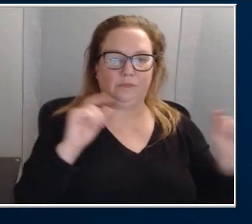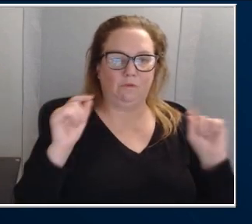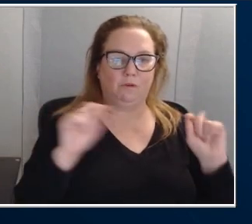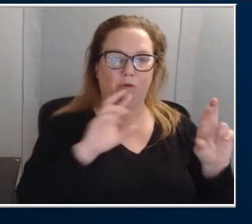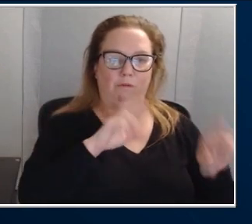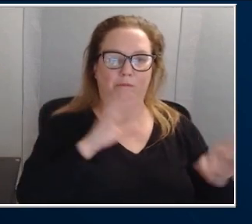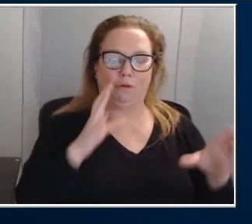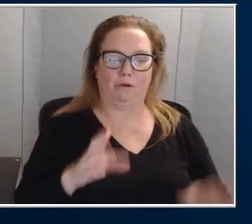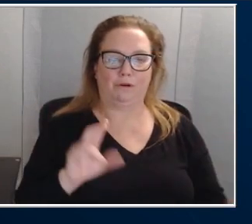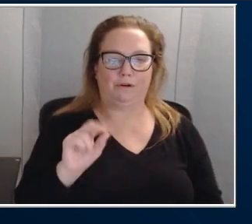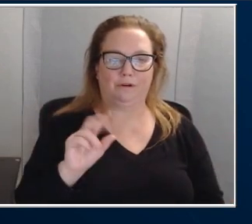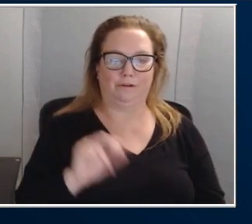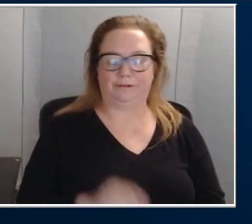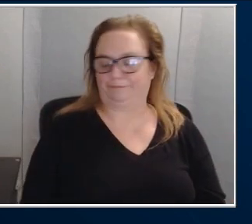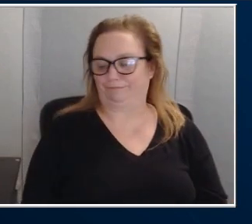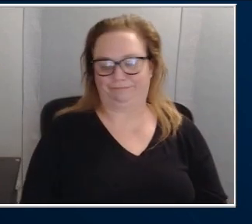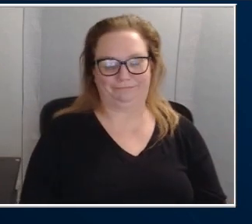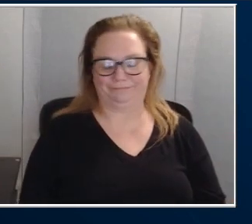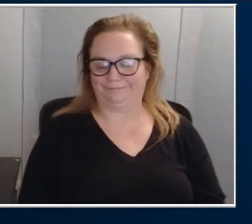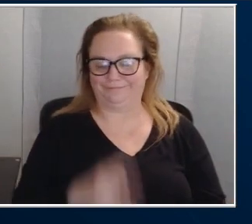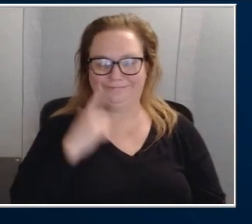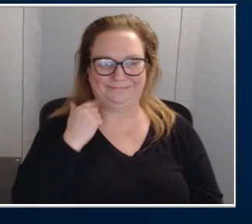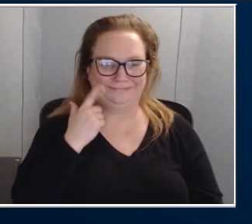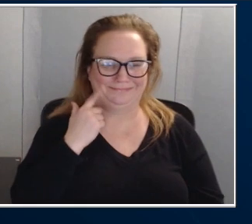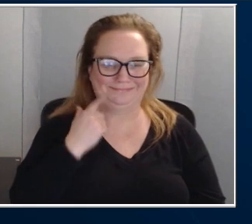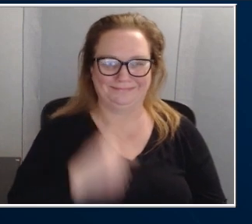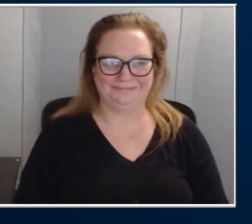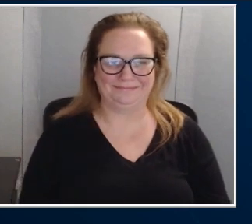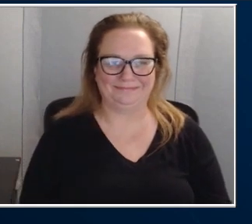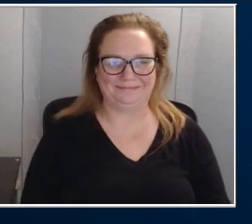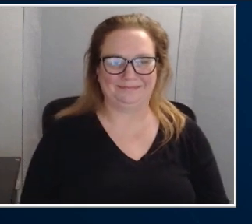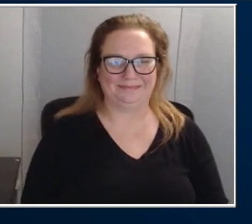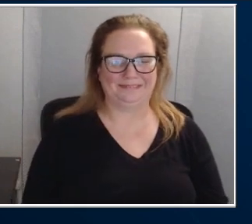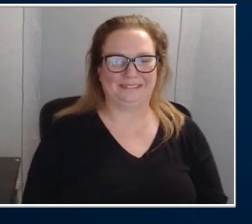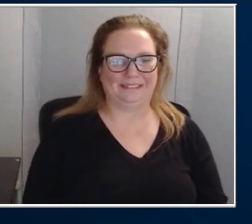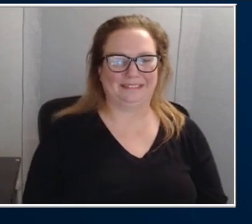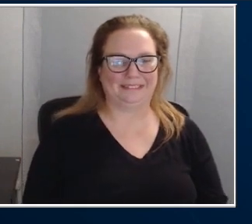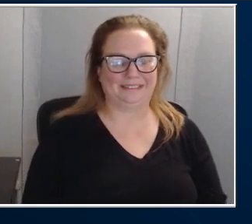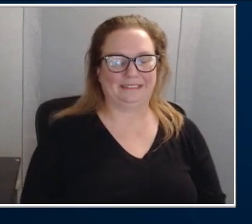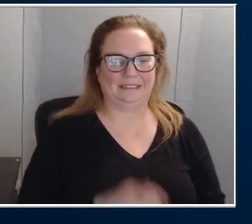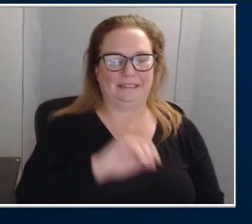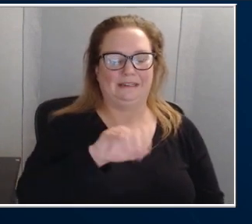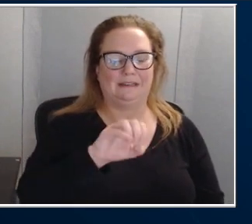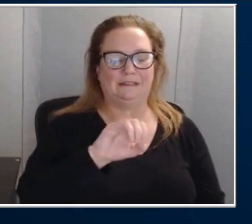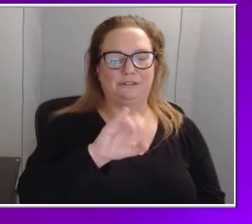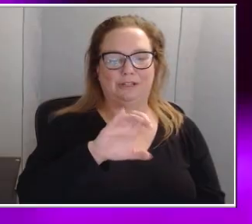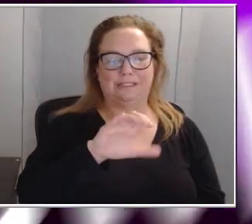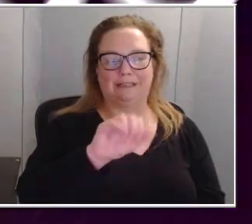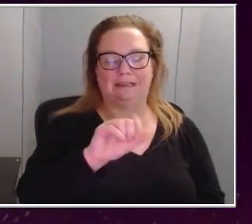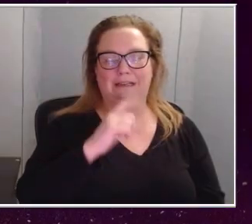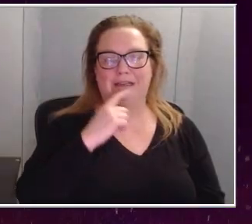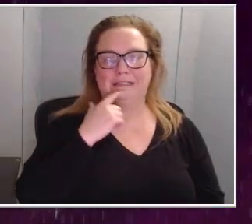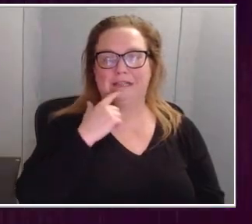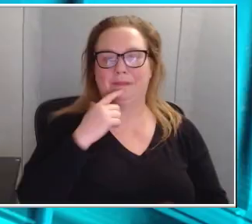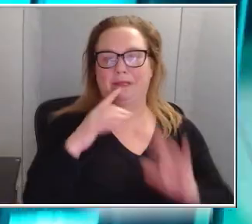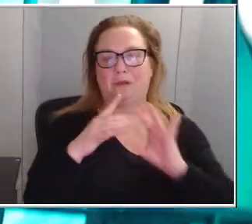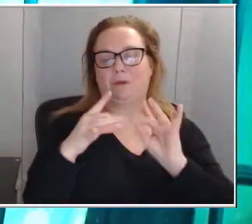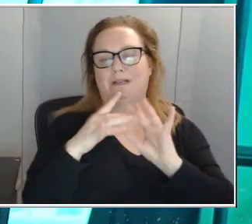reporter. Bring back some old terms. That's pretty good. All right, guys, let's turn to Jessica and see what questions our viewers may have today.